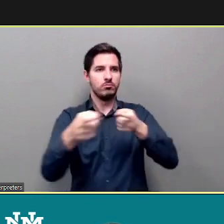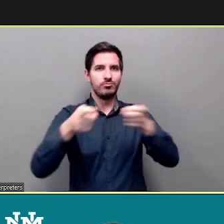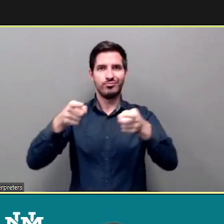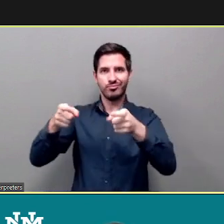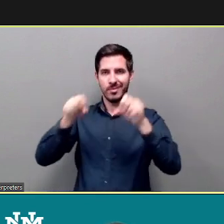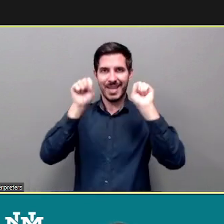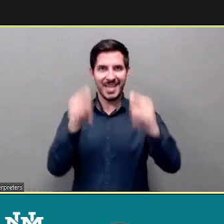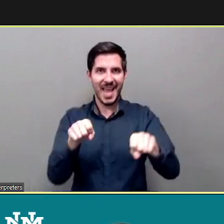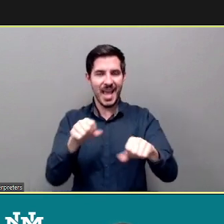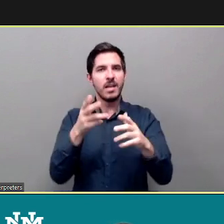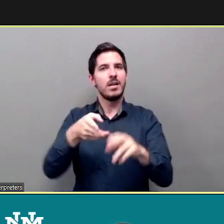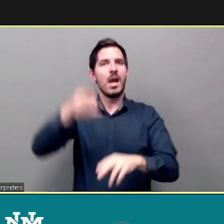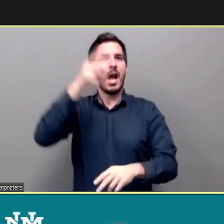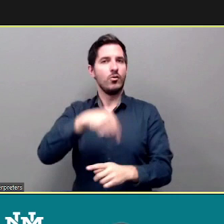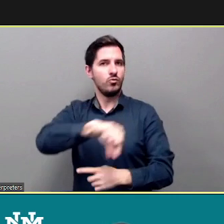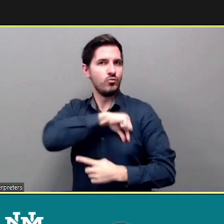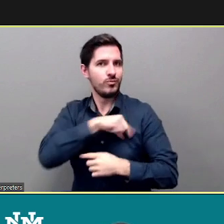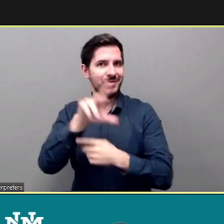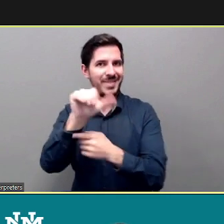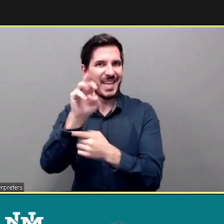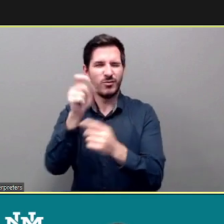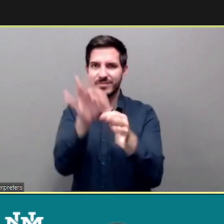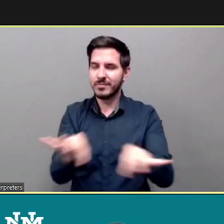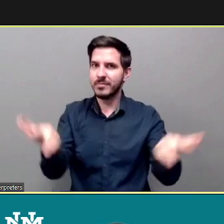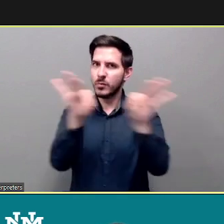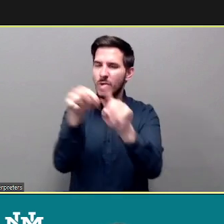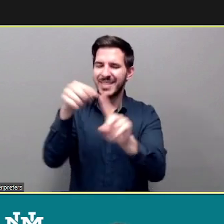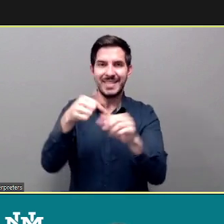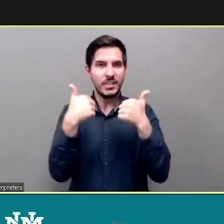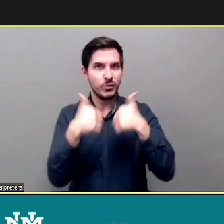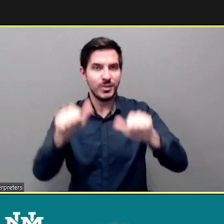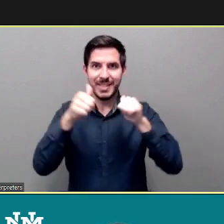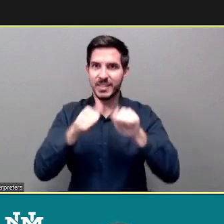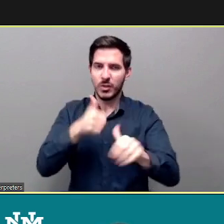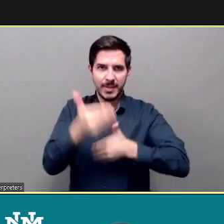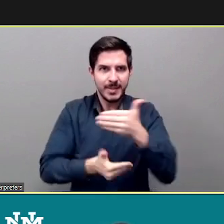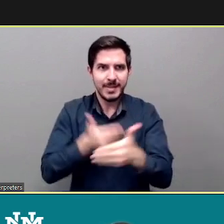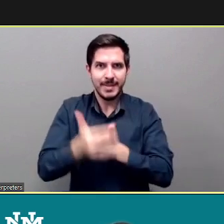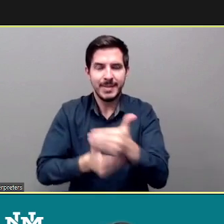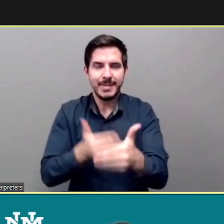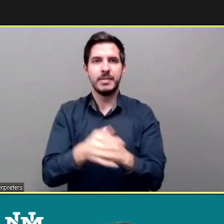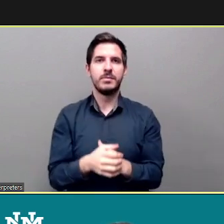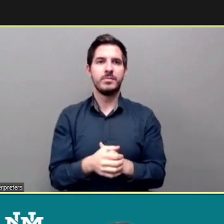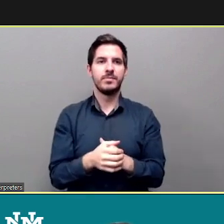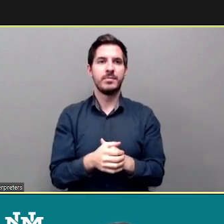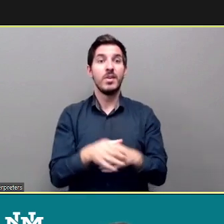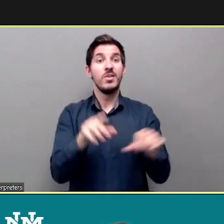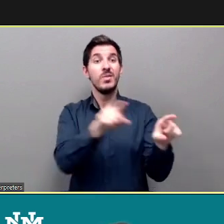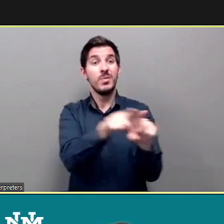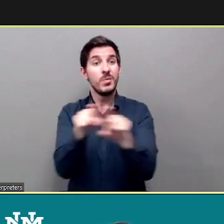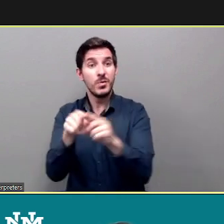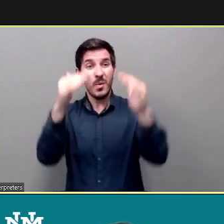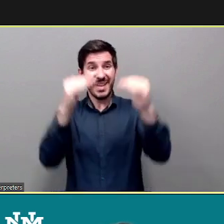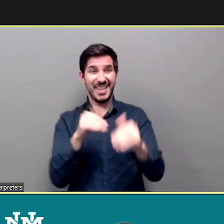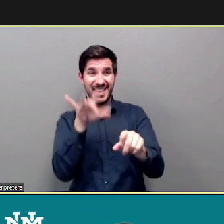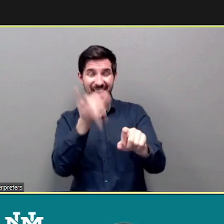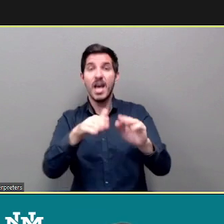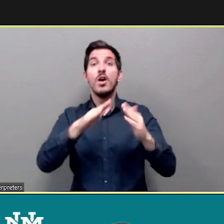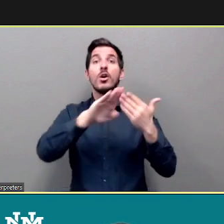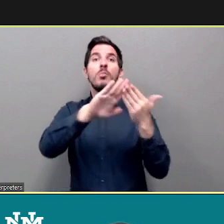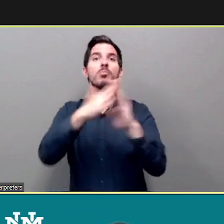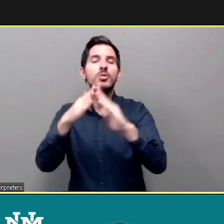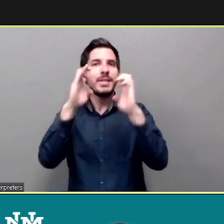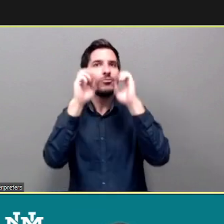our institution. The other impact that we really want to start making is community education. We want to make